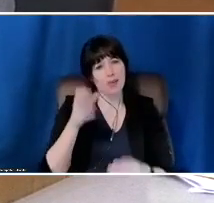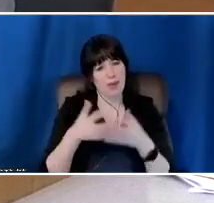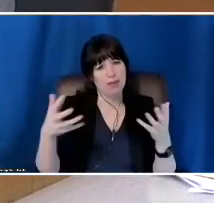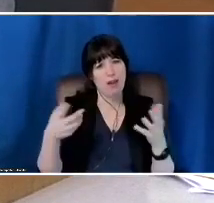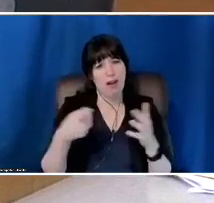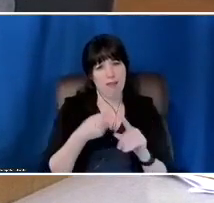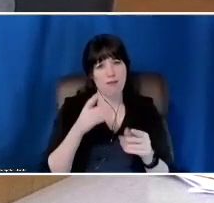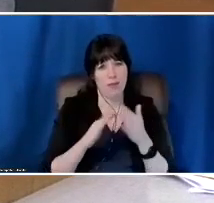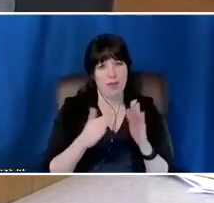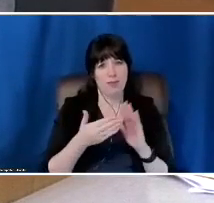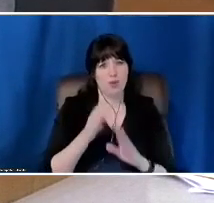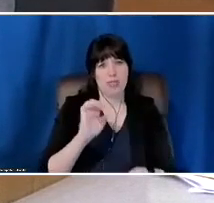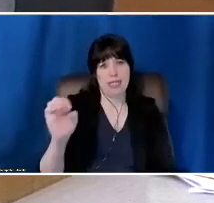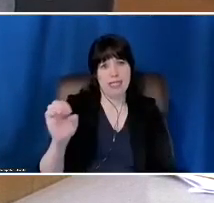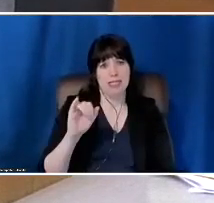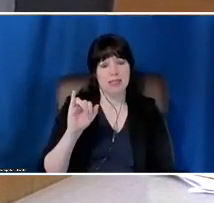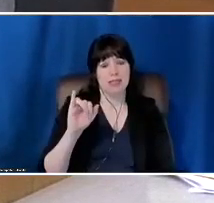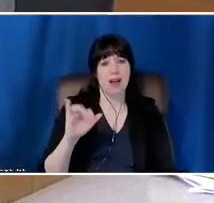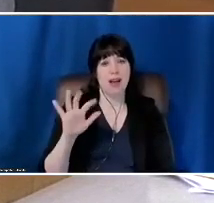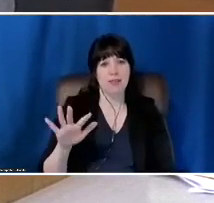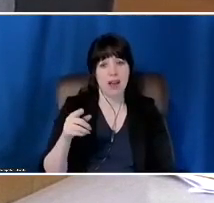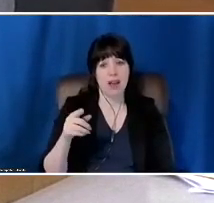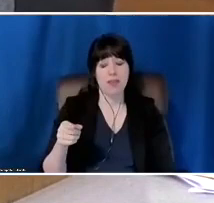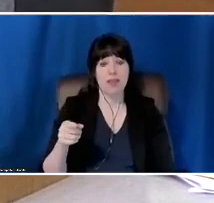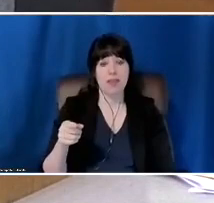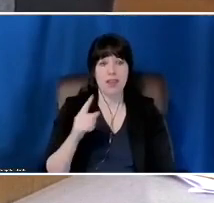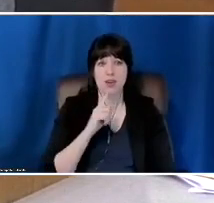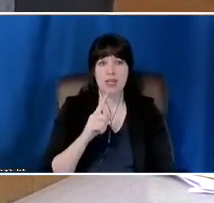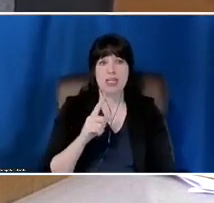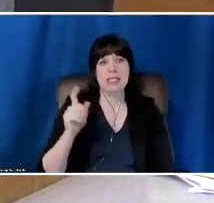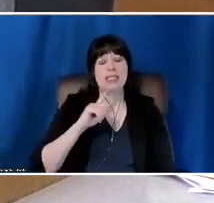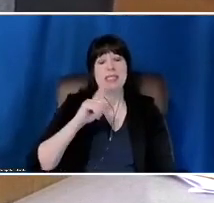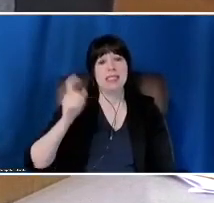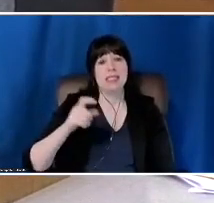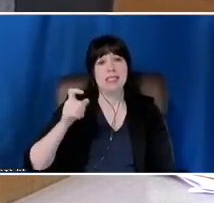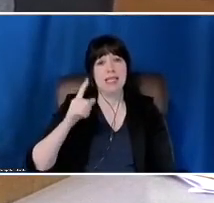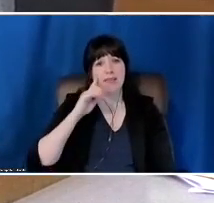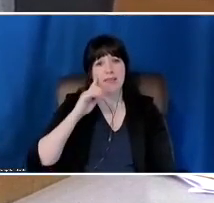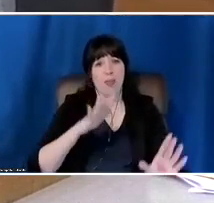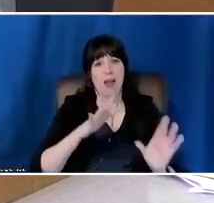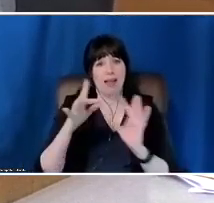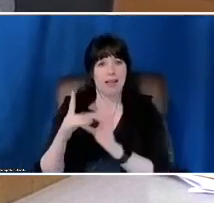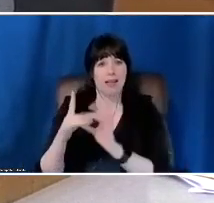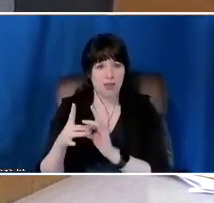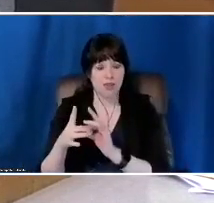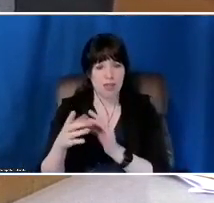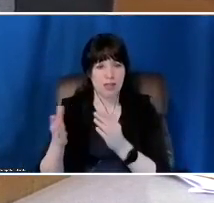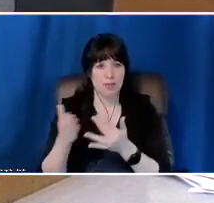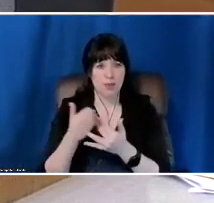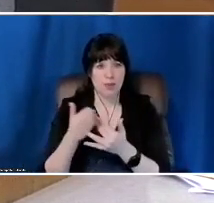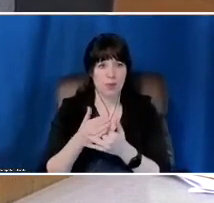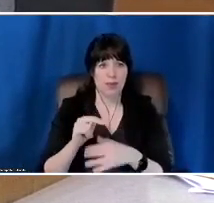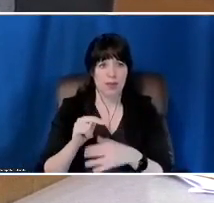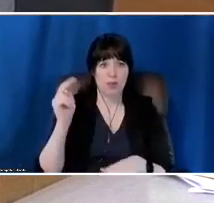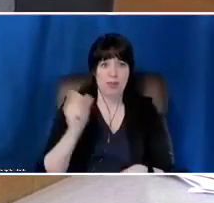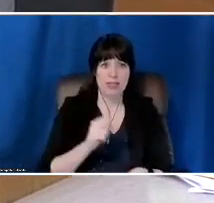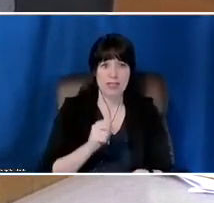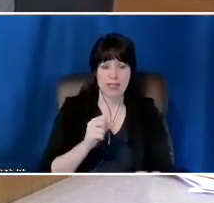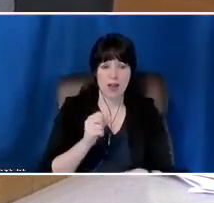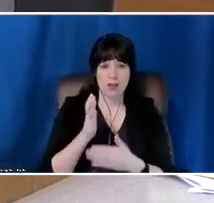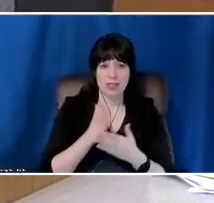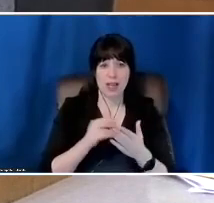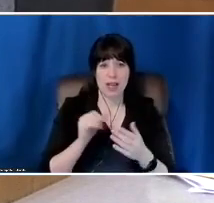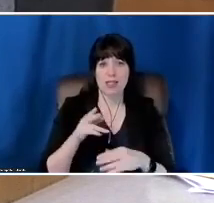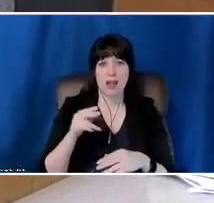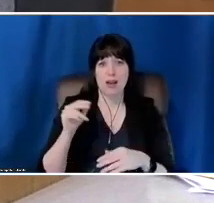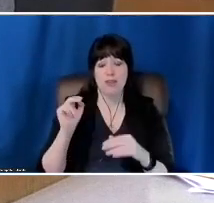of I-5 that there is a tremendous need for a connection between the north and south sides of Highway